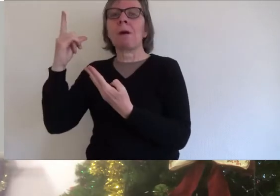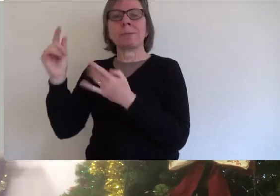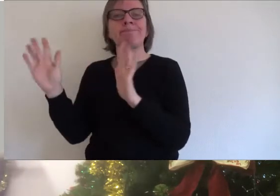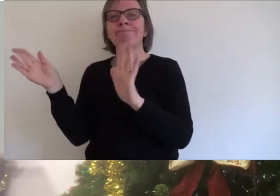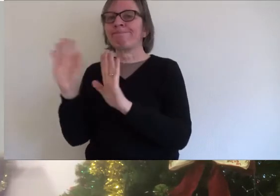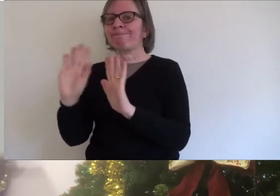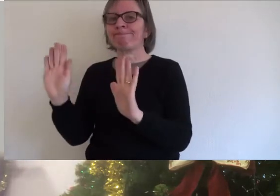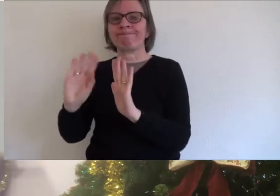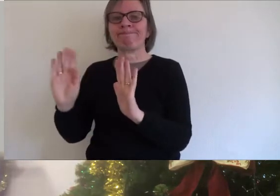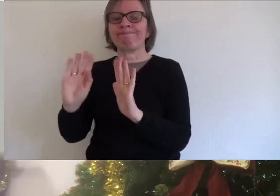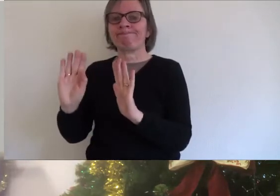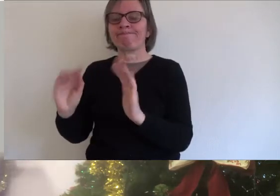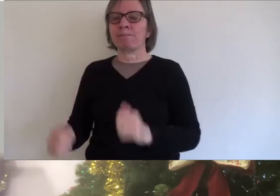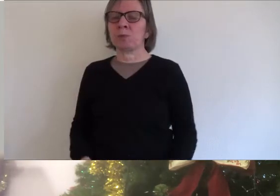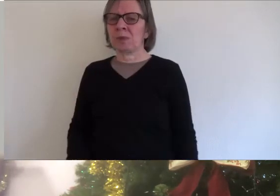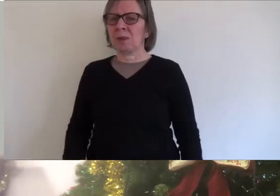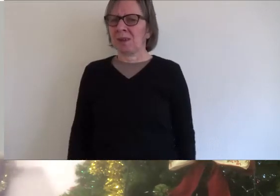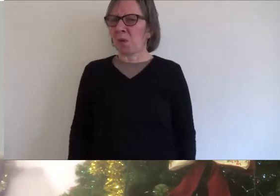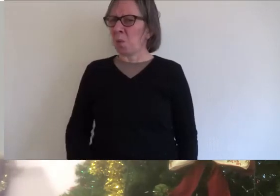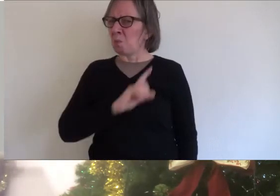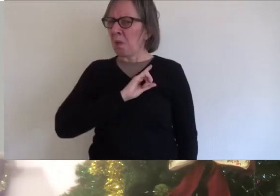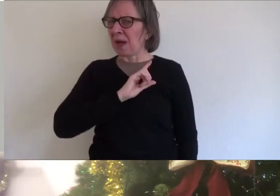So what were they up to?